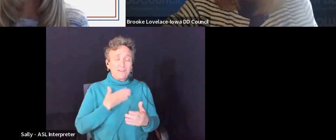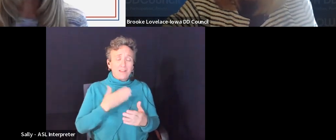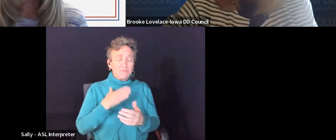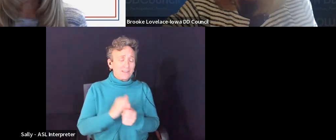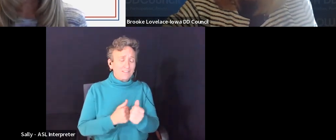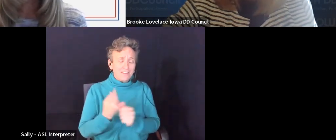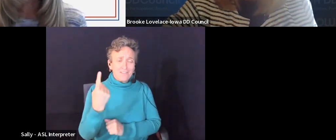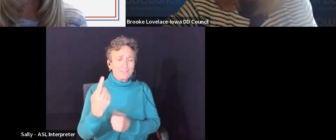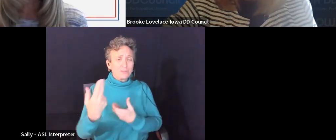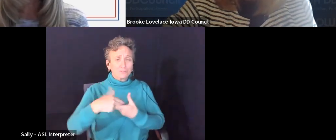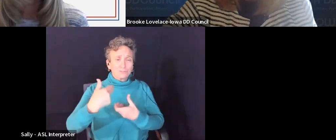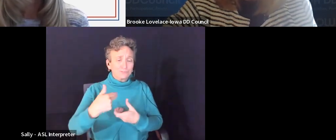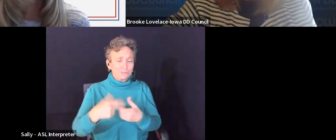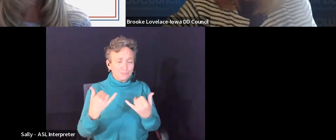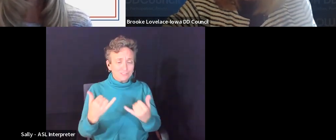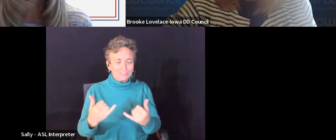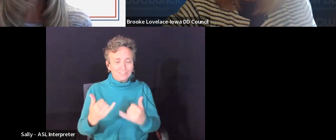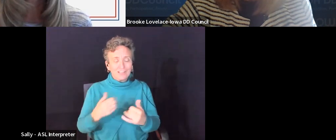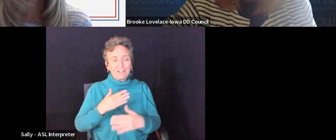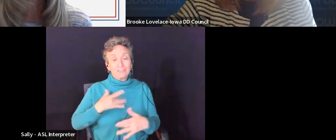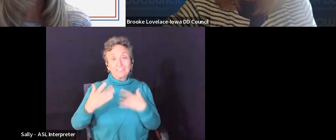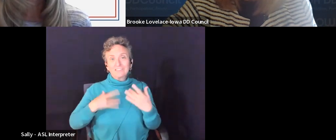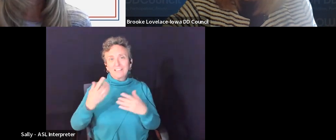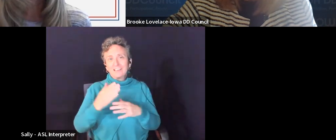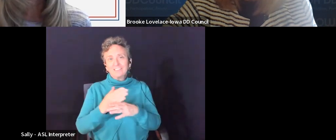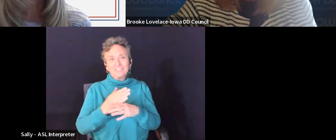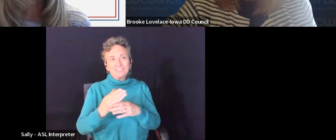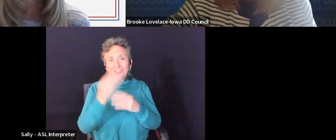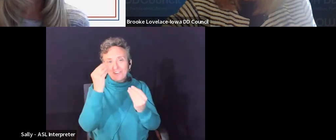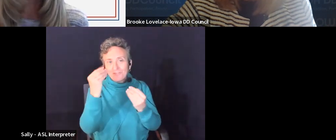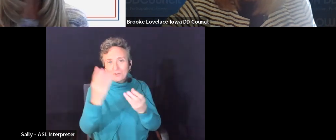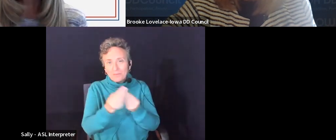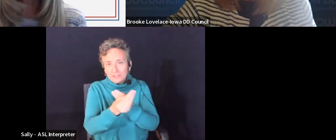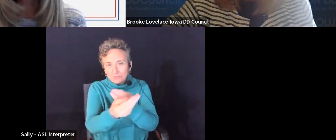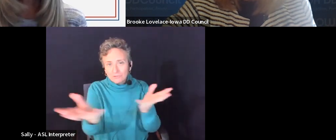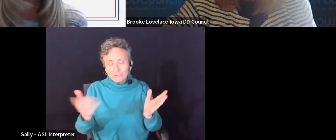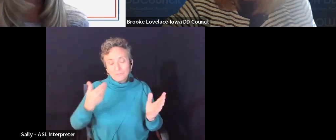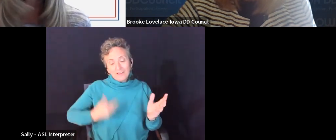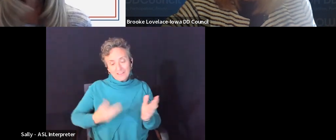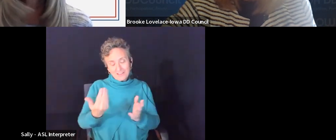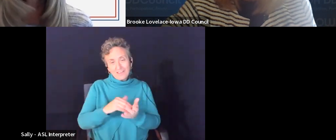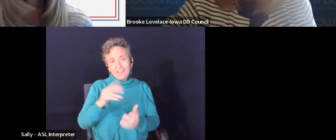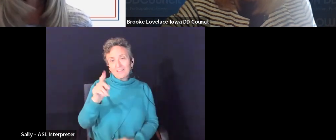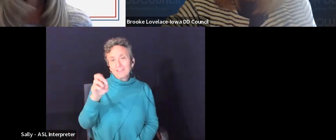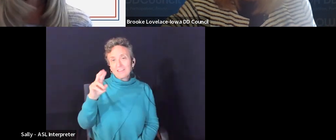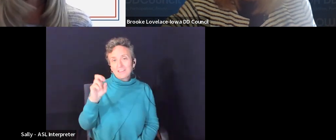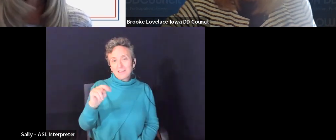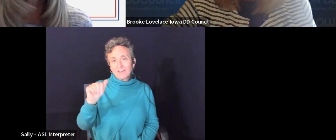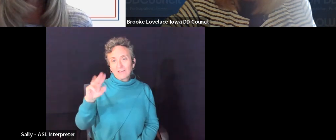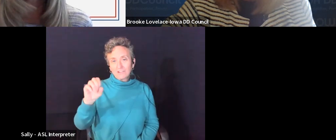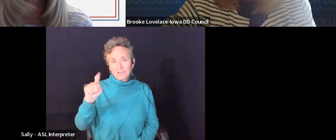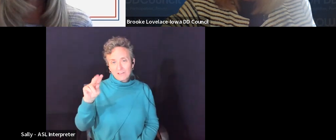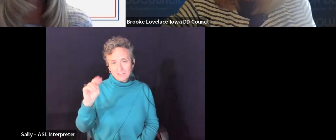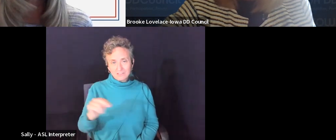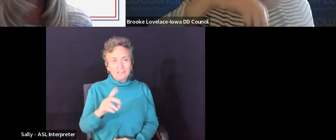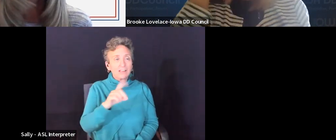We're excited to share this information with everybody. And my name is Karen Austin, as Brooke said. I am a Deputy Treasurer in the